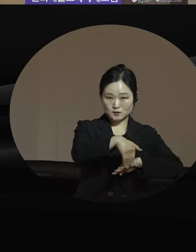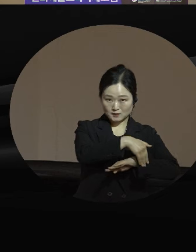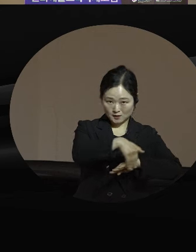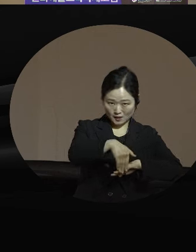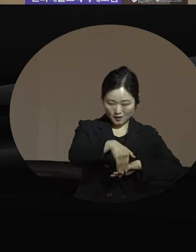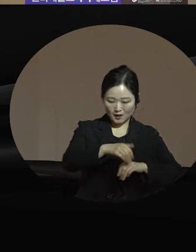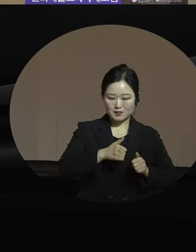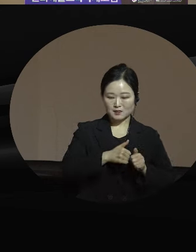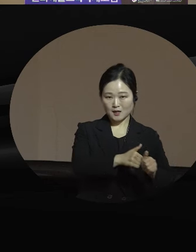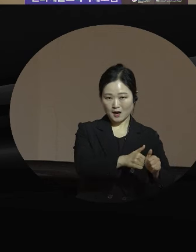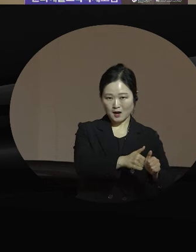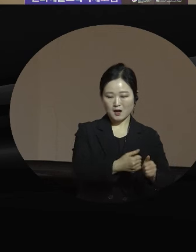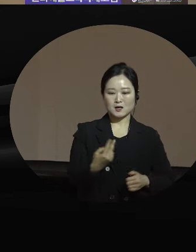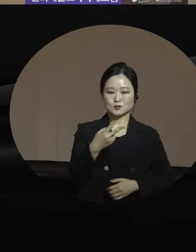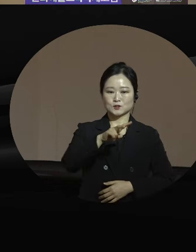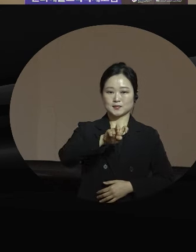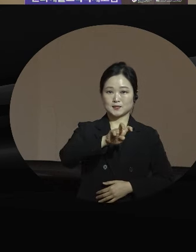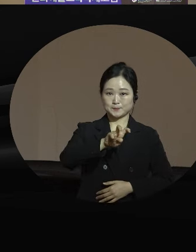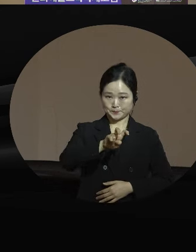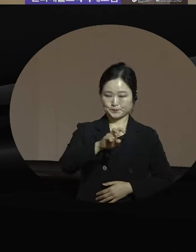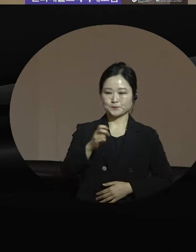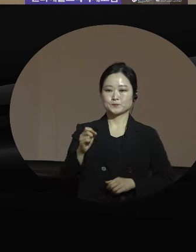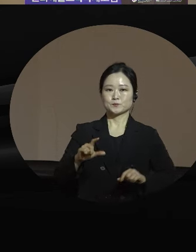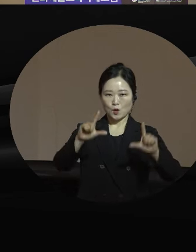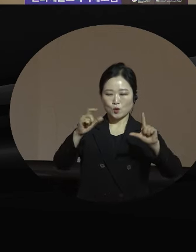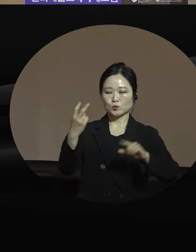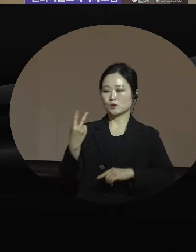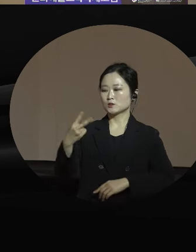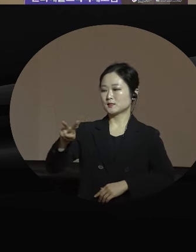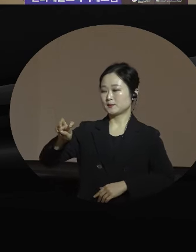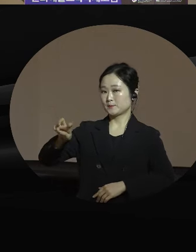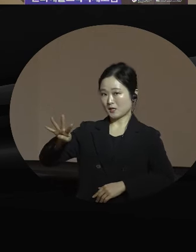priority policies are formulated. It includes